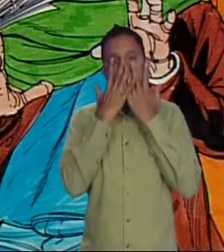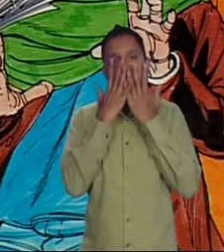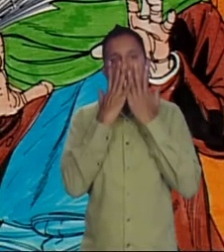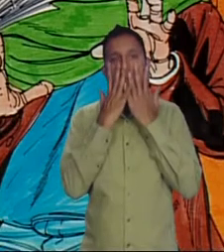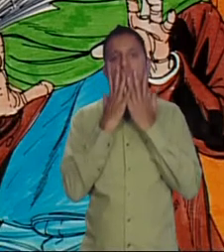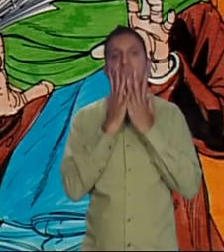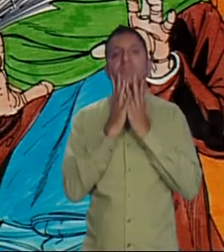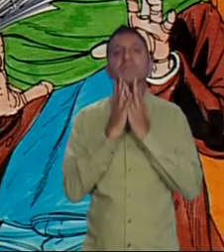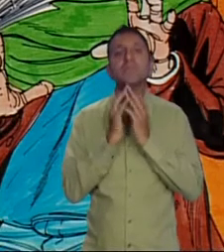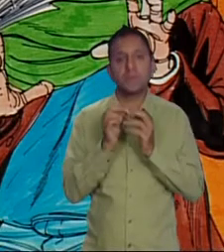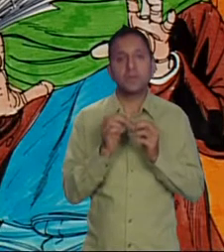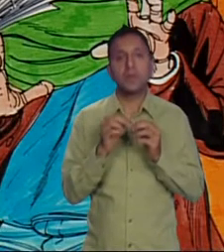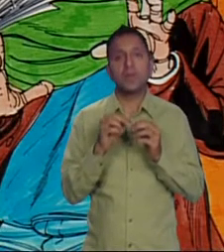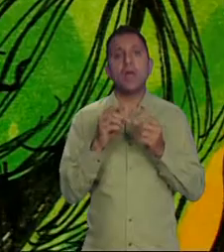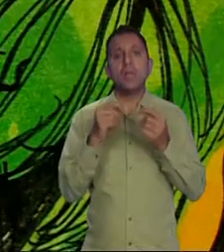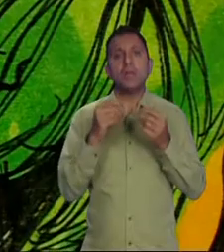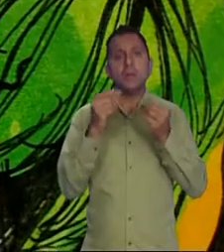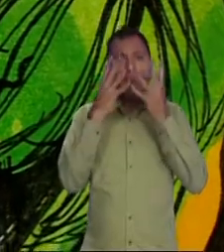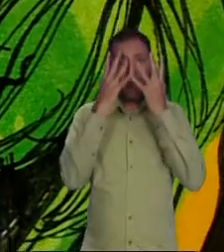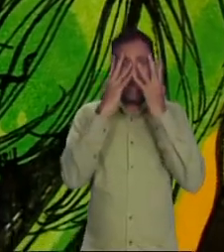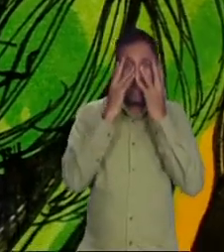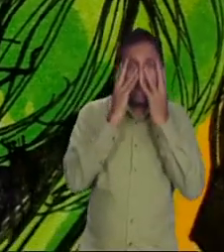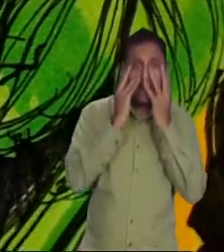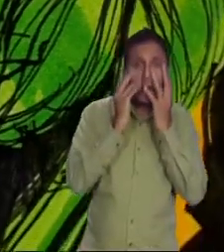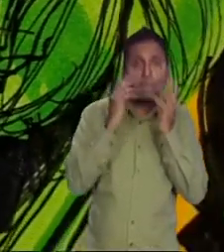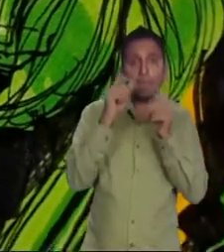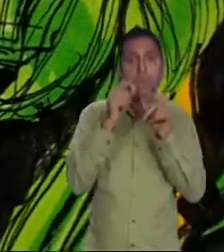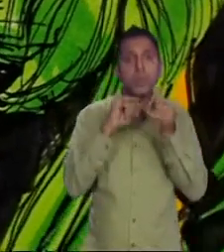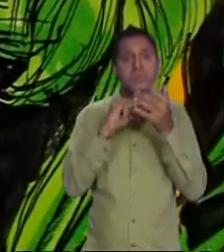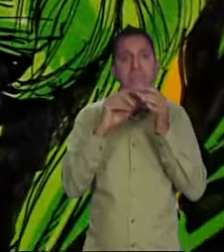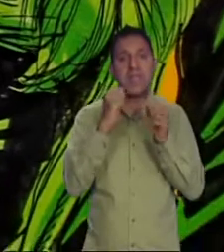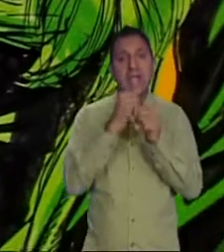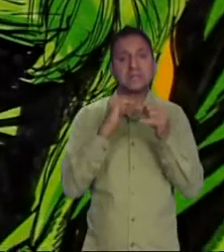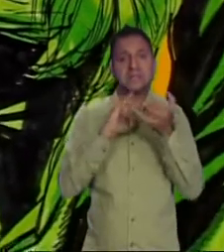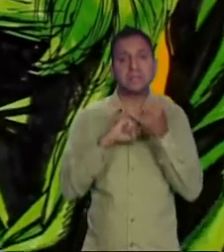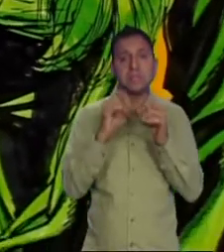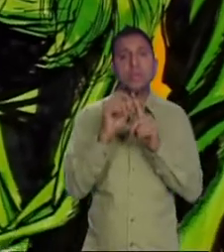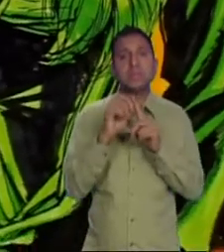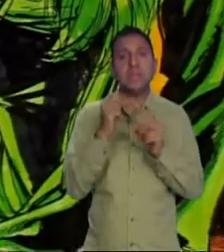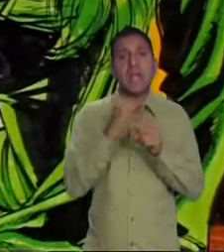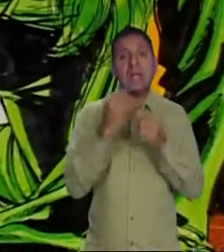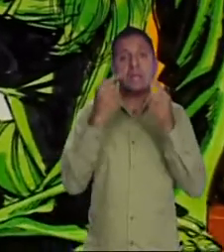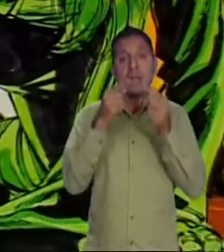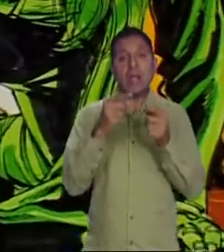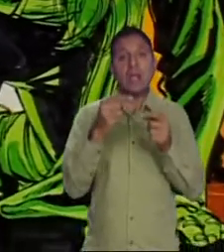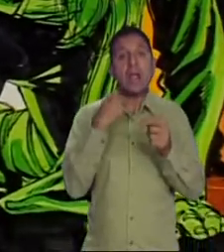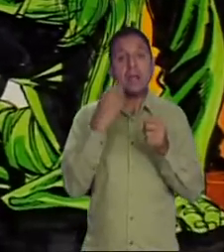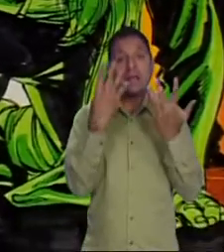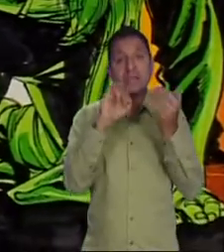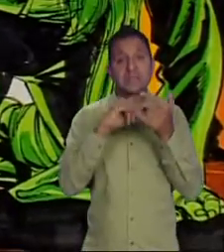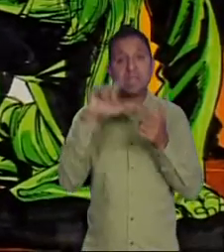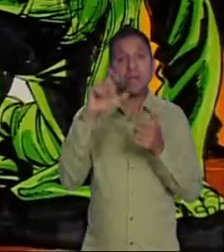that vaporized into poisonous gas. The gas killed within 90 seconds and left Rebet looking as if he'd died from a heart